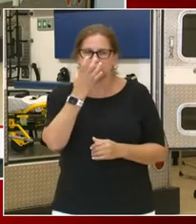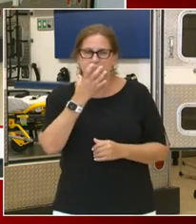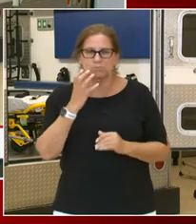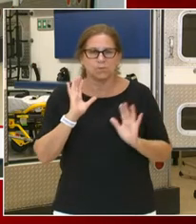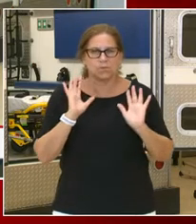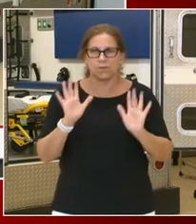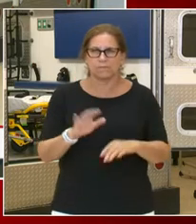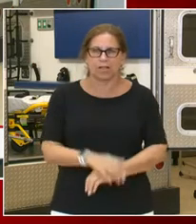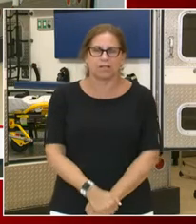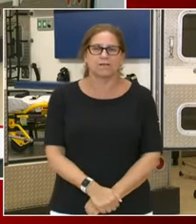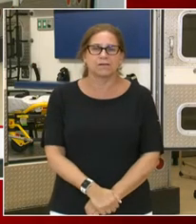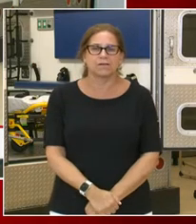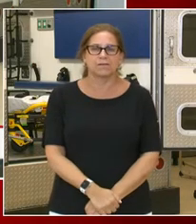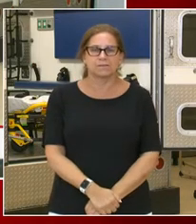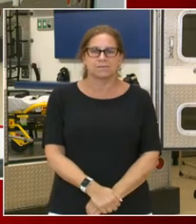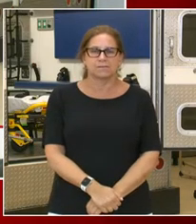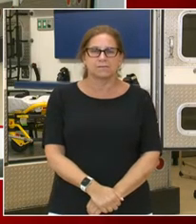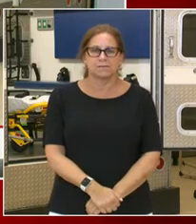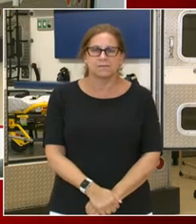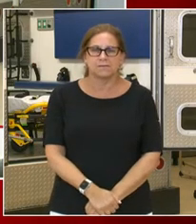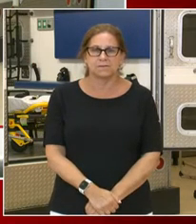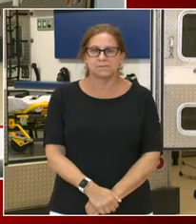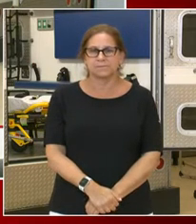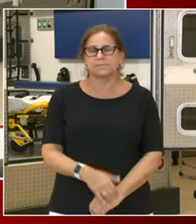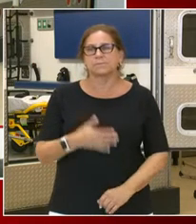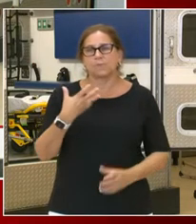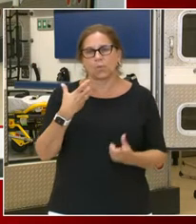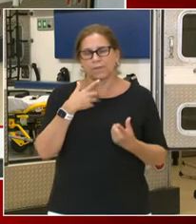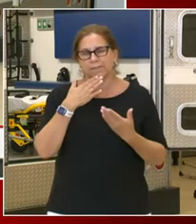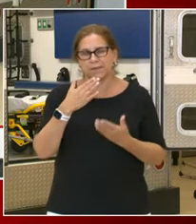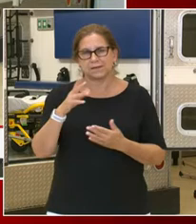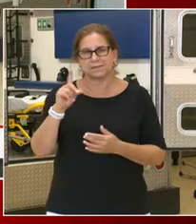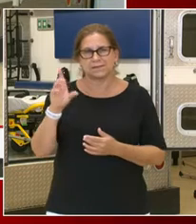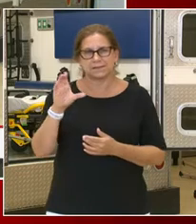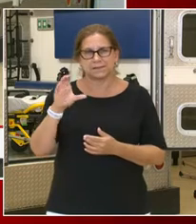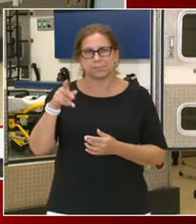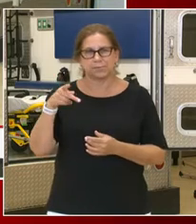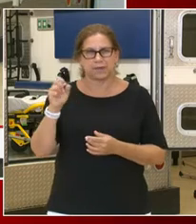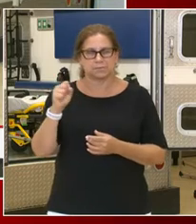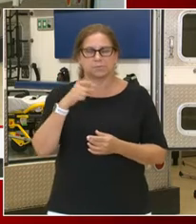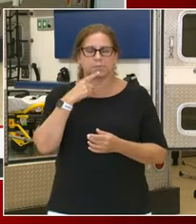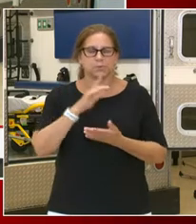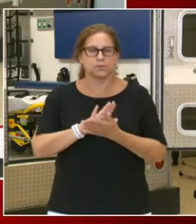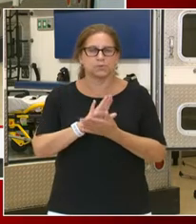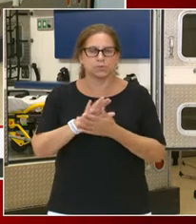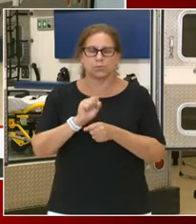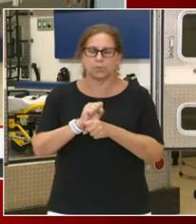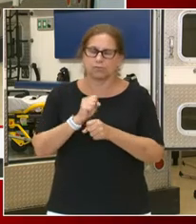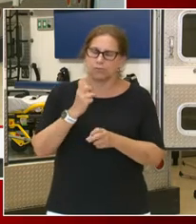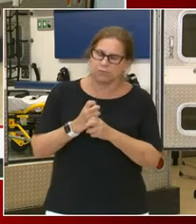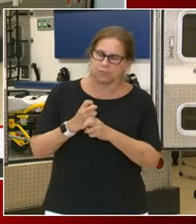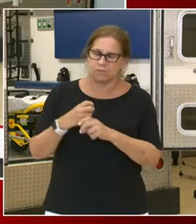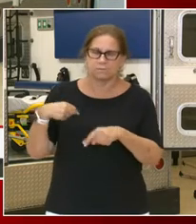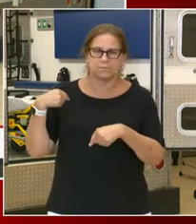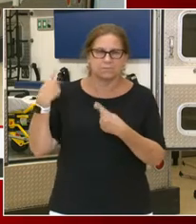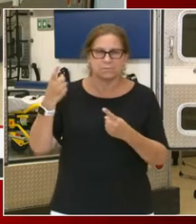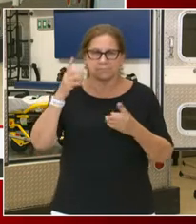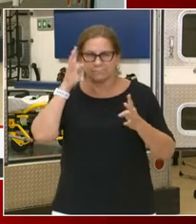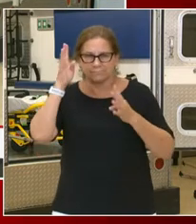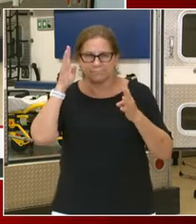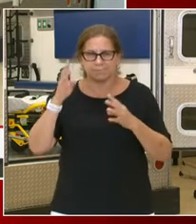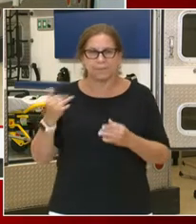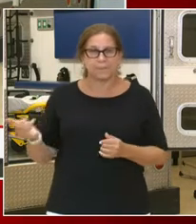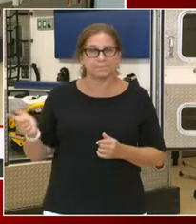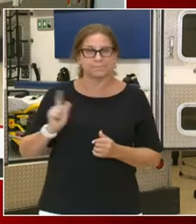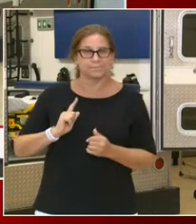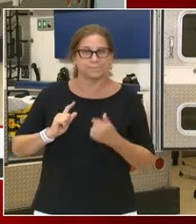and I thank you for your and DCPS's hard work on that with our school families. And Tomas, I was extremely excited to talk to the chief